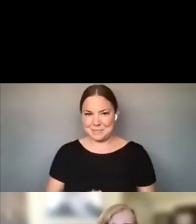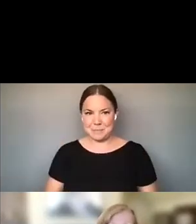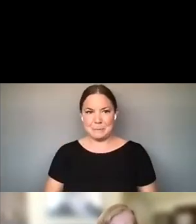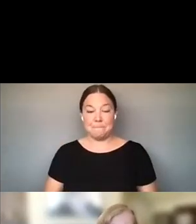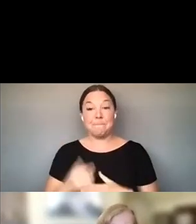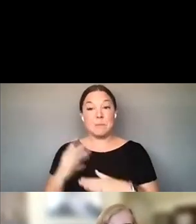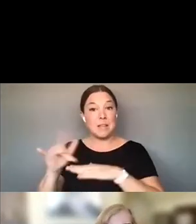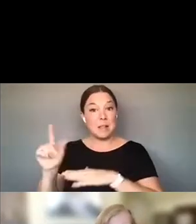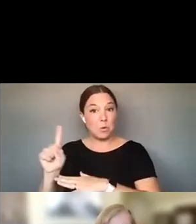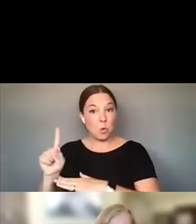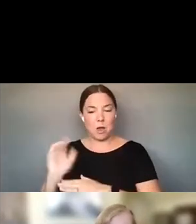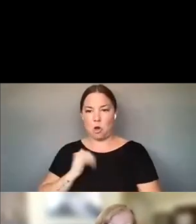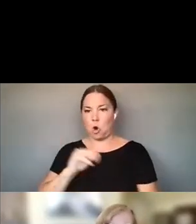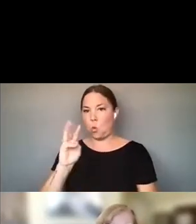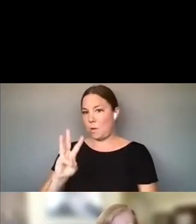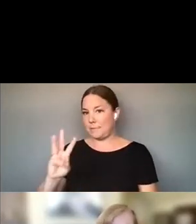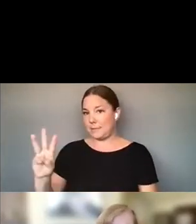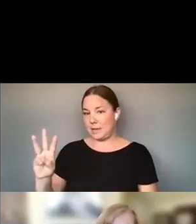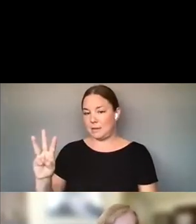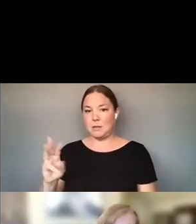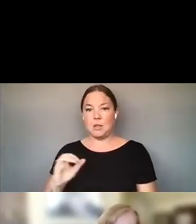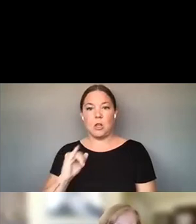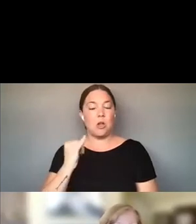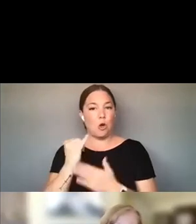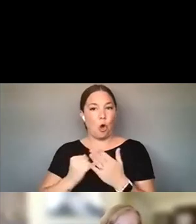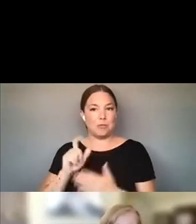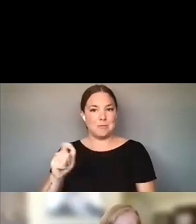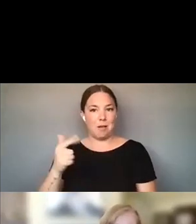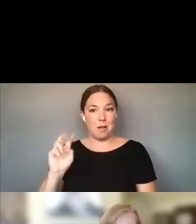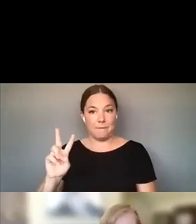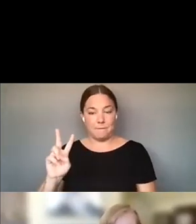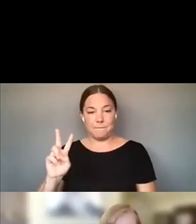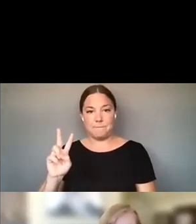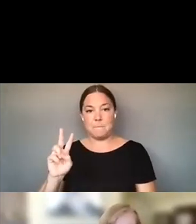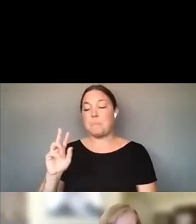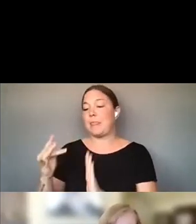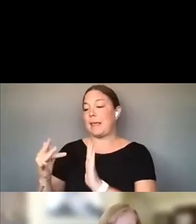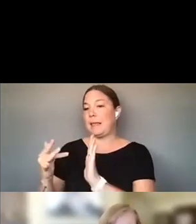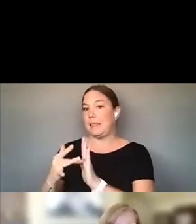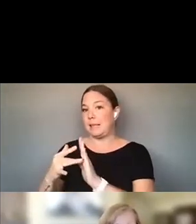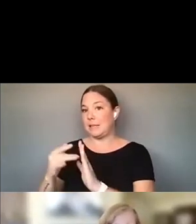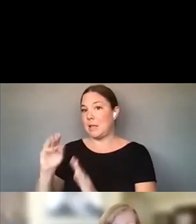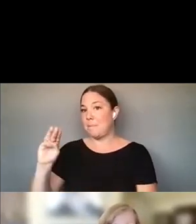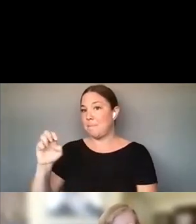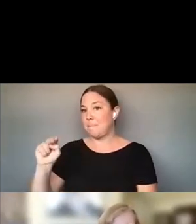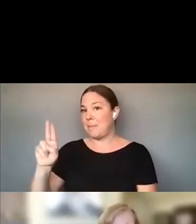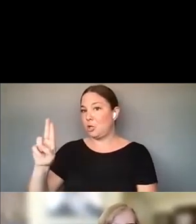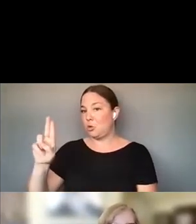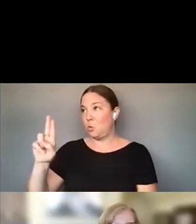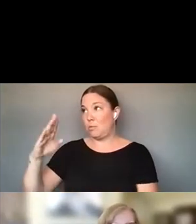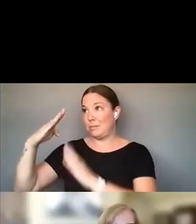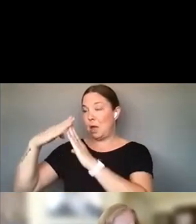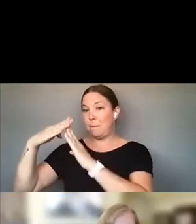on our website, which is arts.gov. Click the menu button at the top right of the homepage